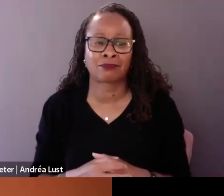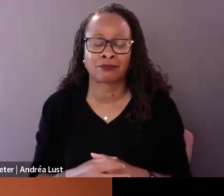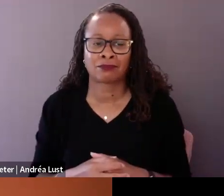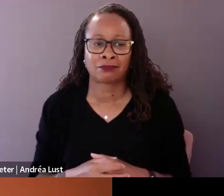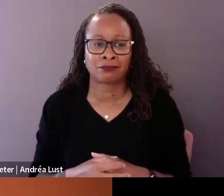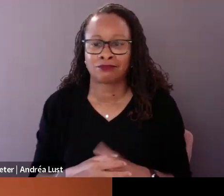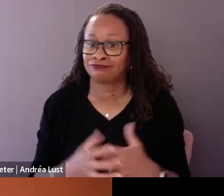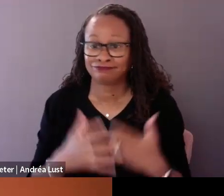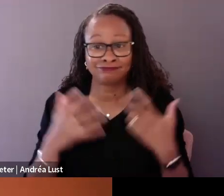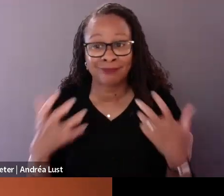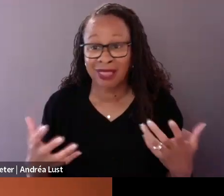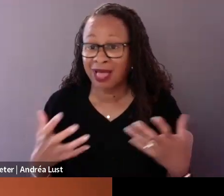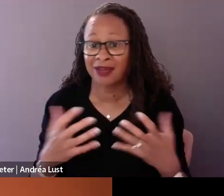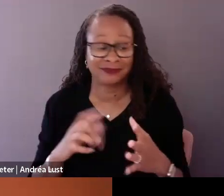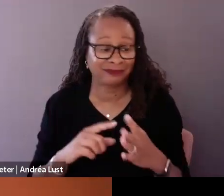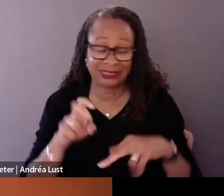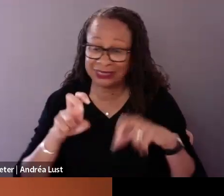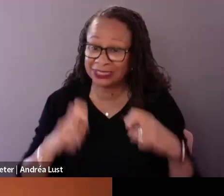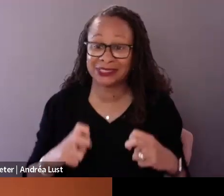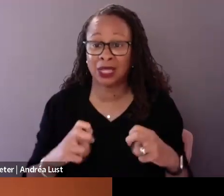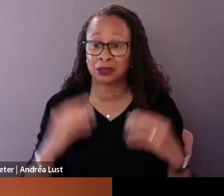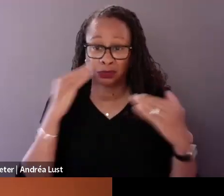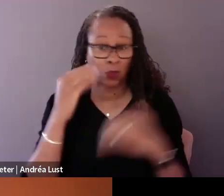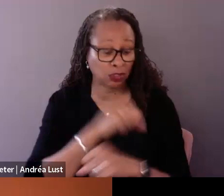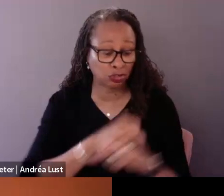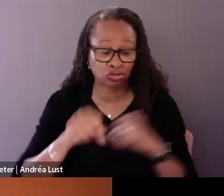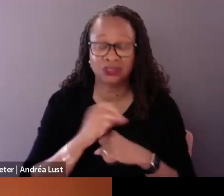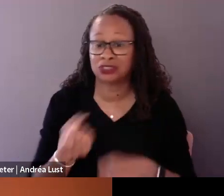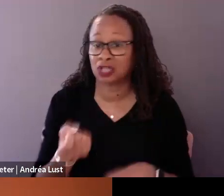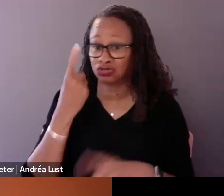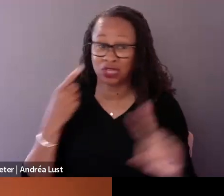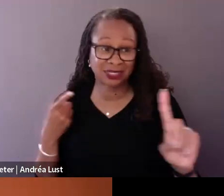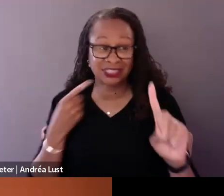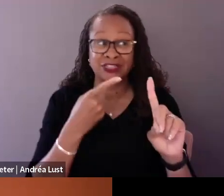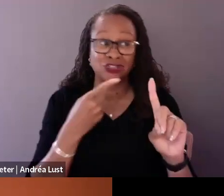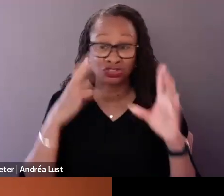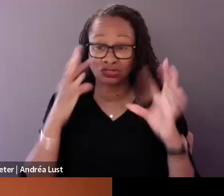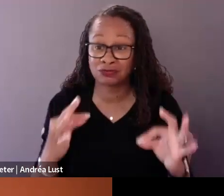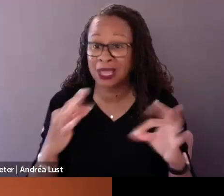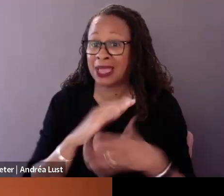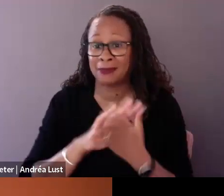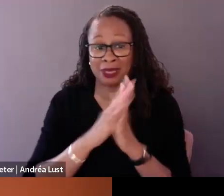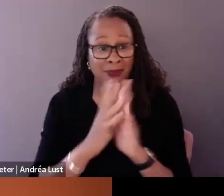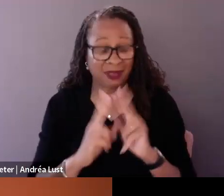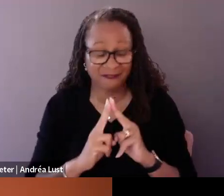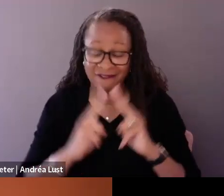just a lot of getting to know each other, mm-hmm. sort of understanding intentions and being extremely,